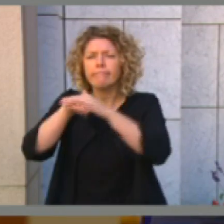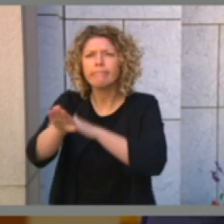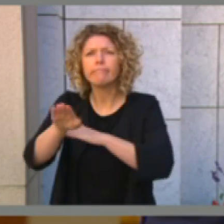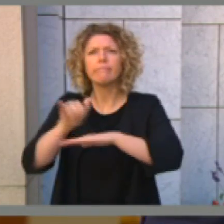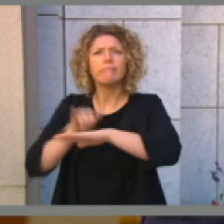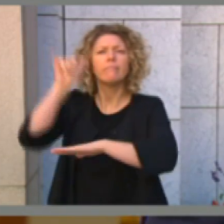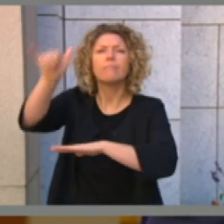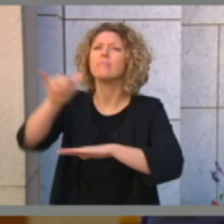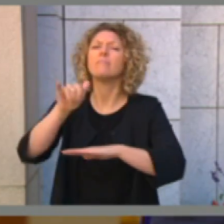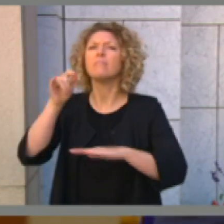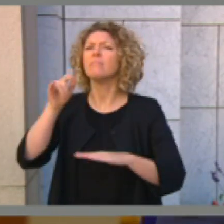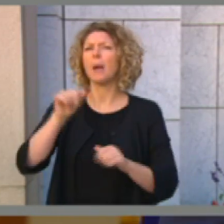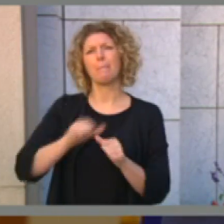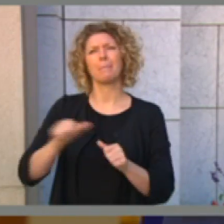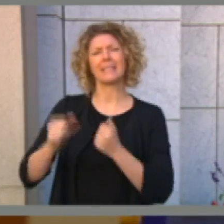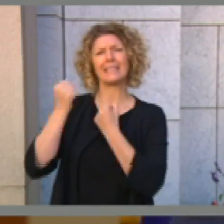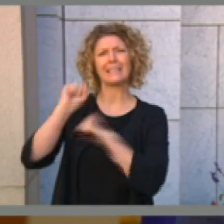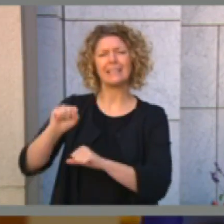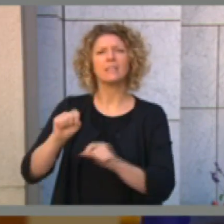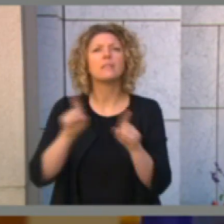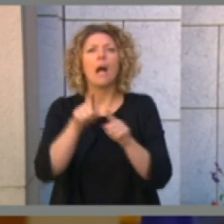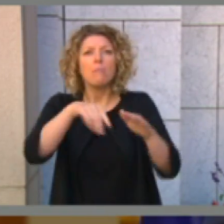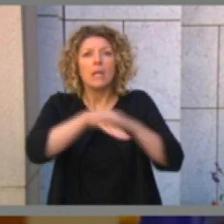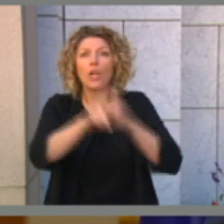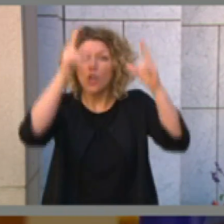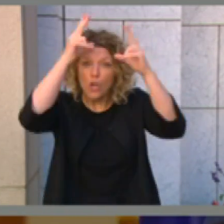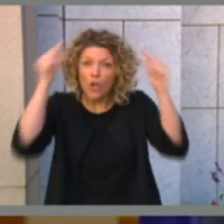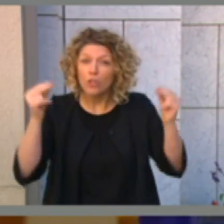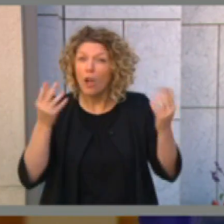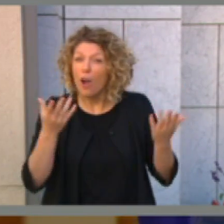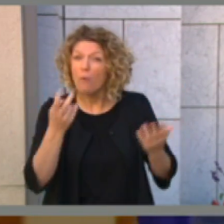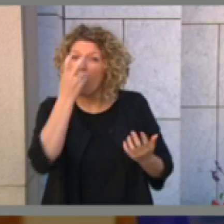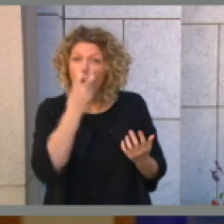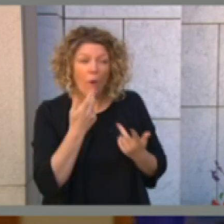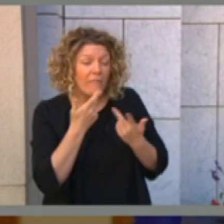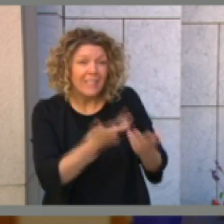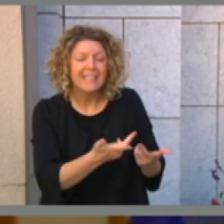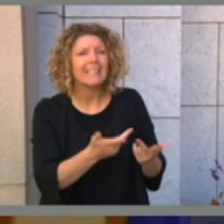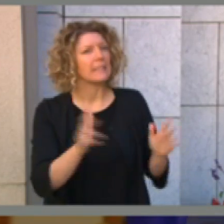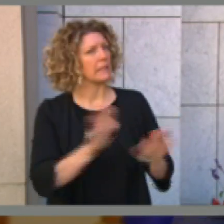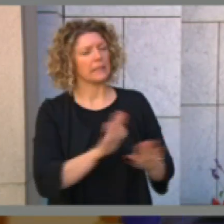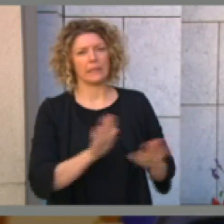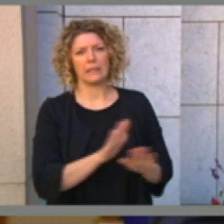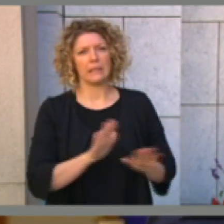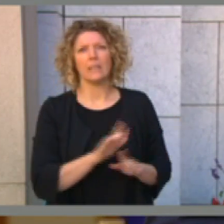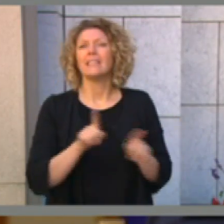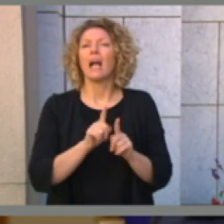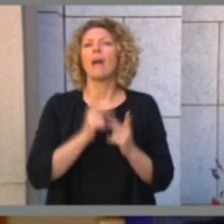is important for people not to be visiting aged care facilities in large numbers, it is also important they're not visiting remote